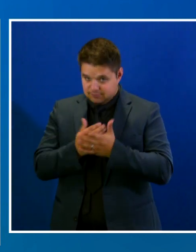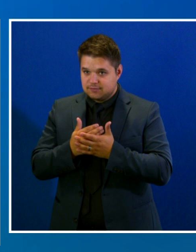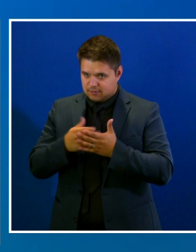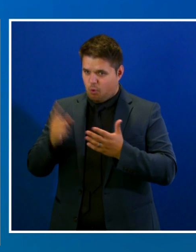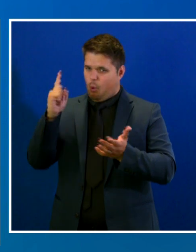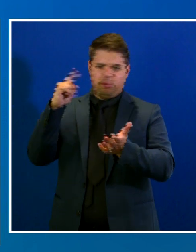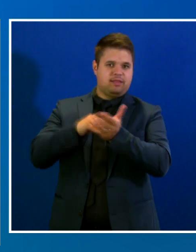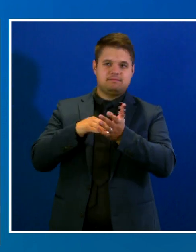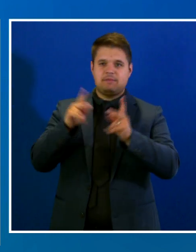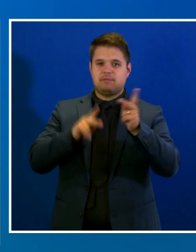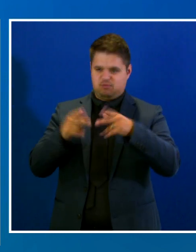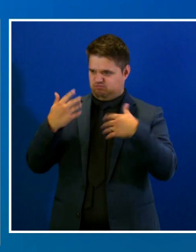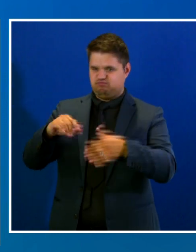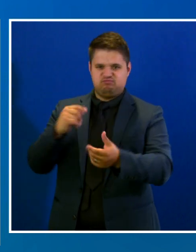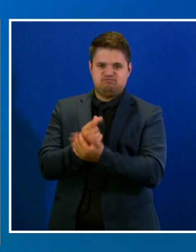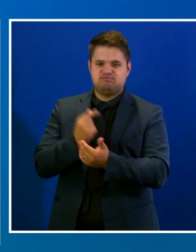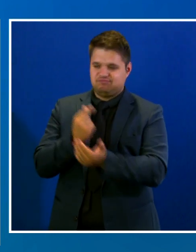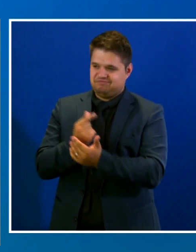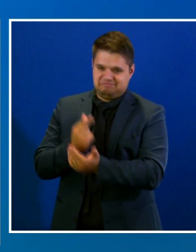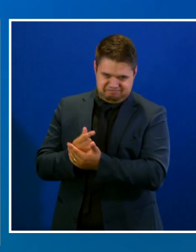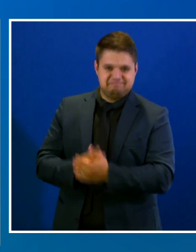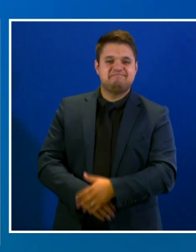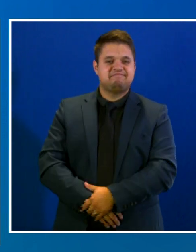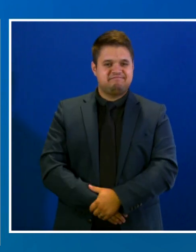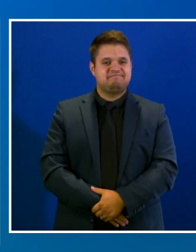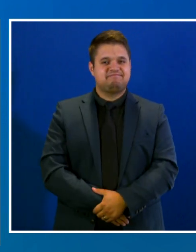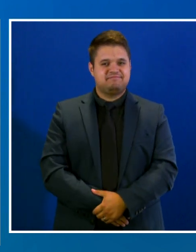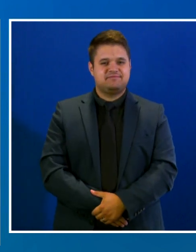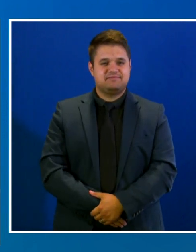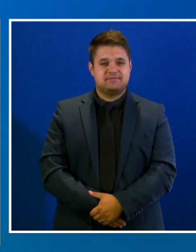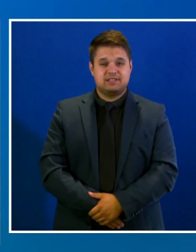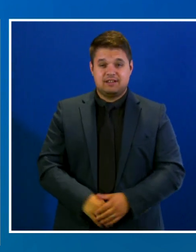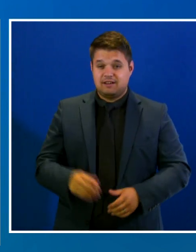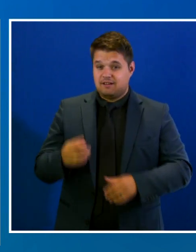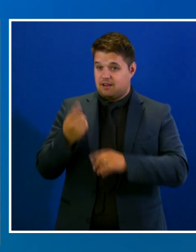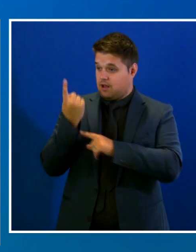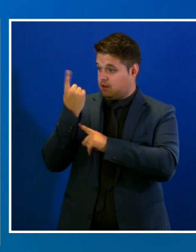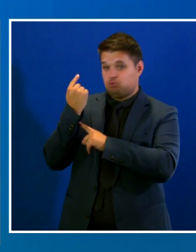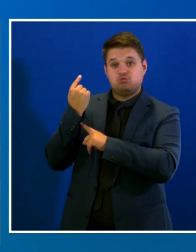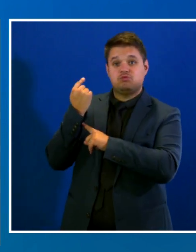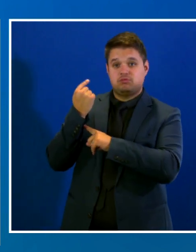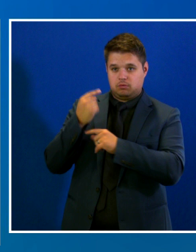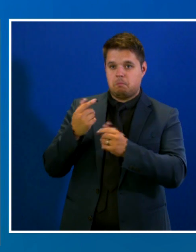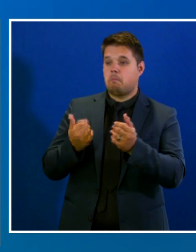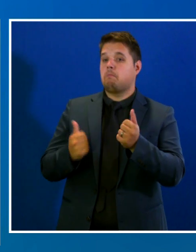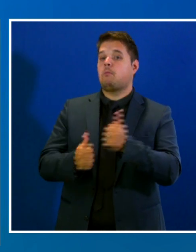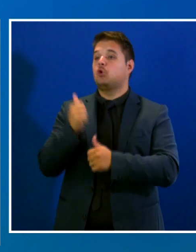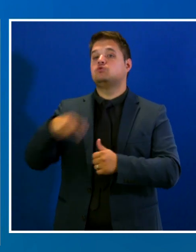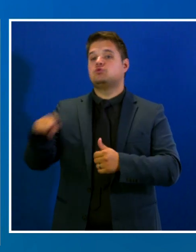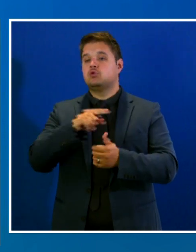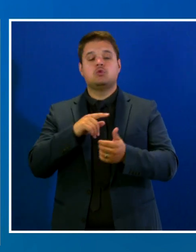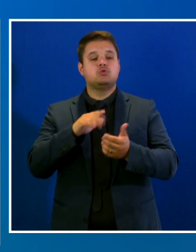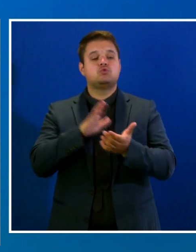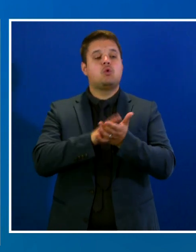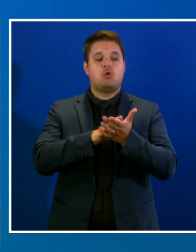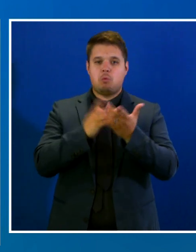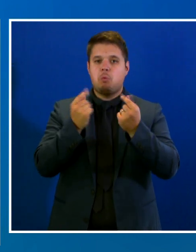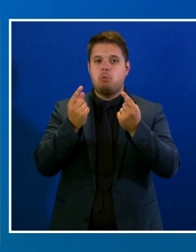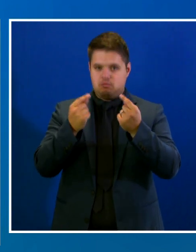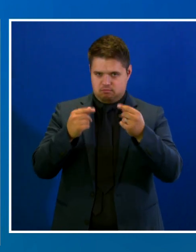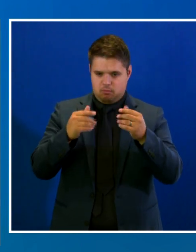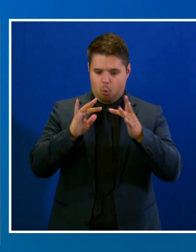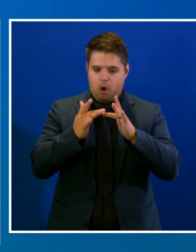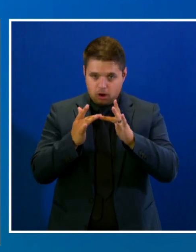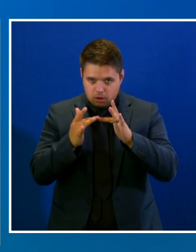was spent in a virtual learning environment, these closer to in-person events are a wonderful way for graduates